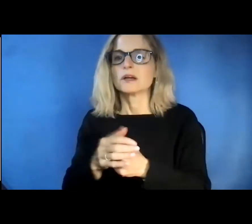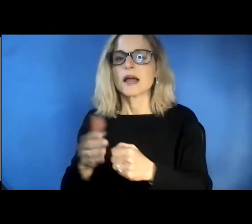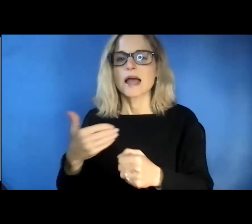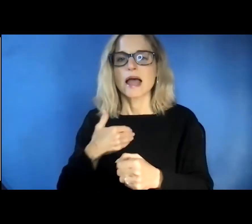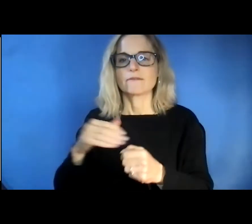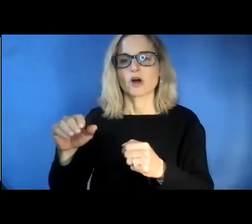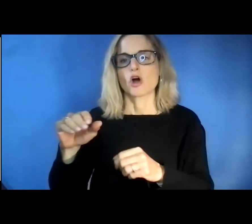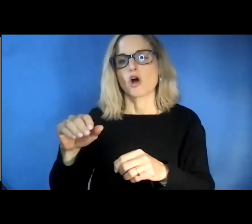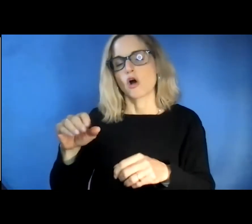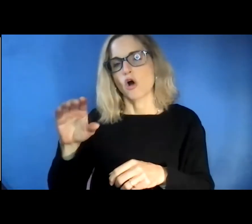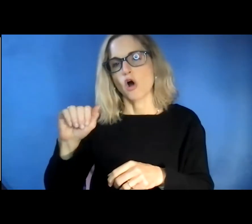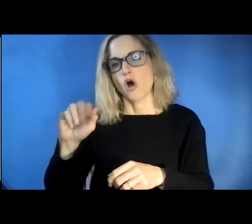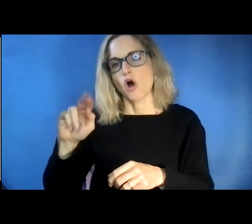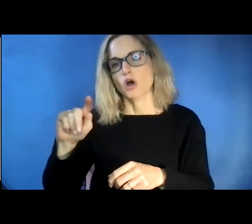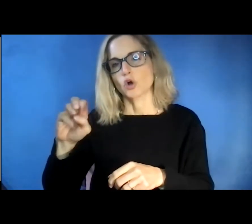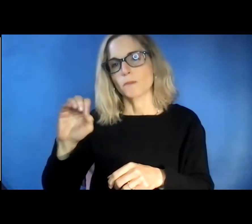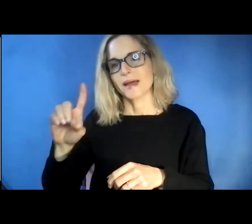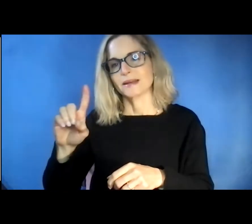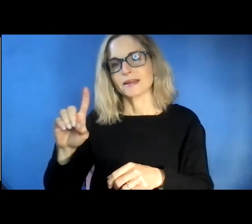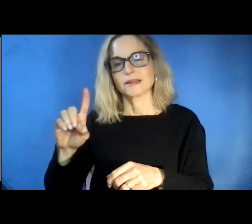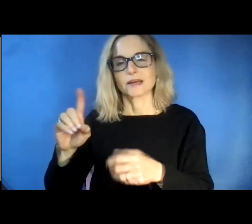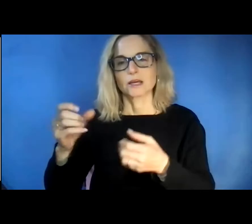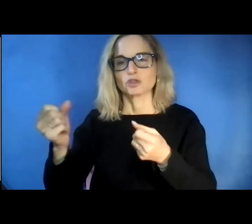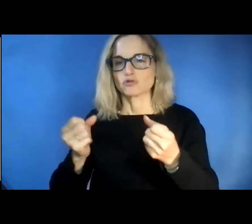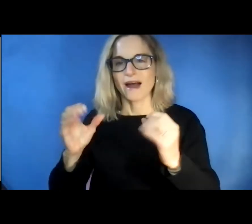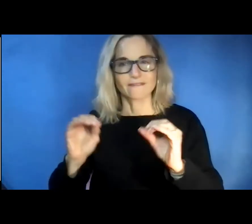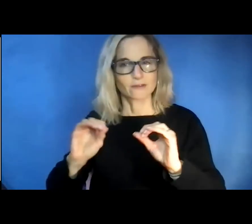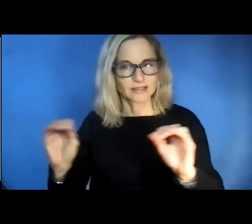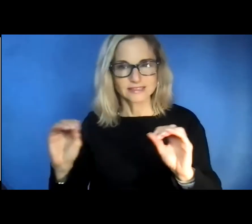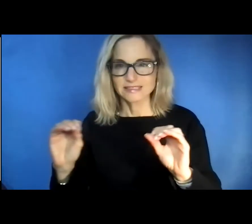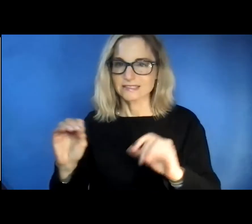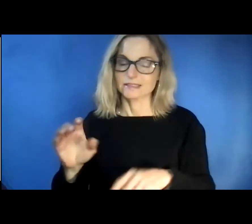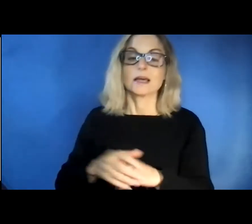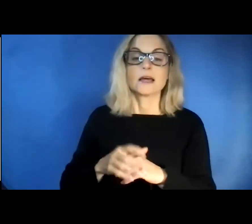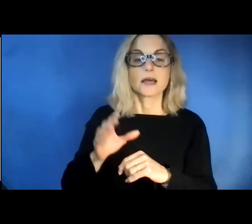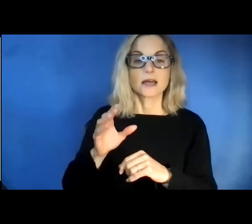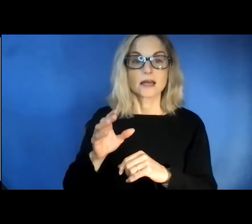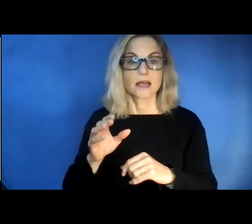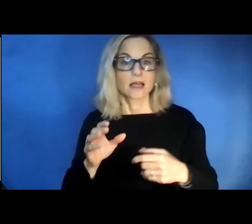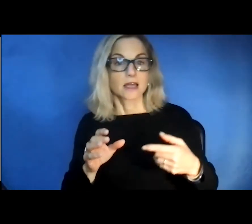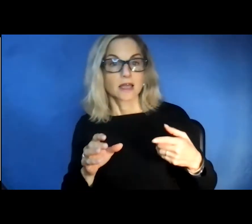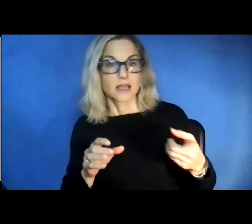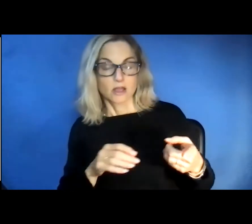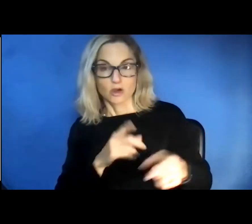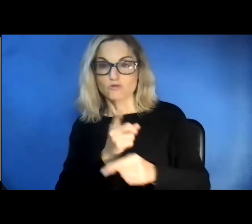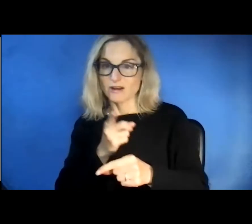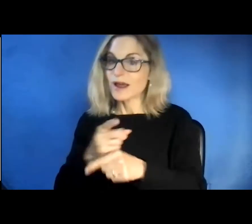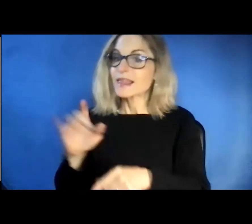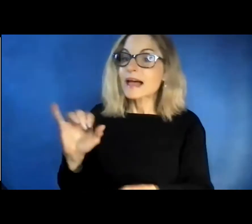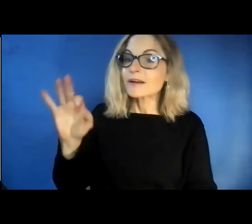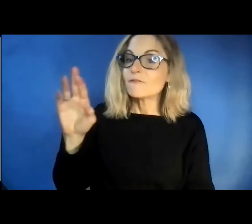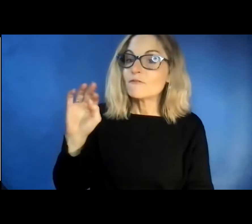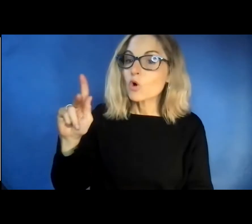of a driverless forklift, if that makes sense. Yeah, like an autonomous car, right? It's like an autonomous car, but it's a forklift. Chris Lister